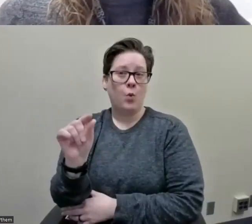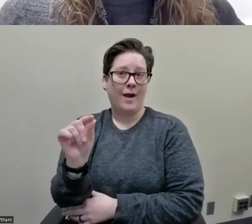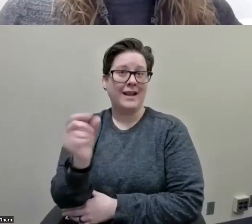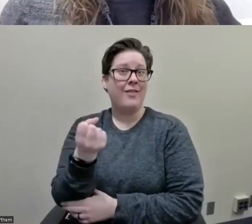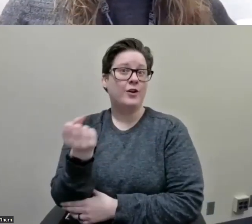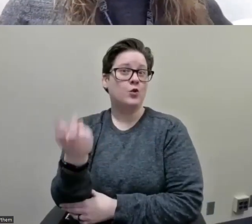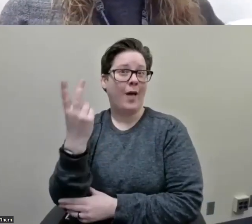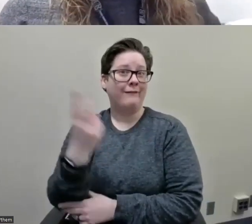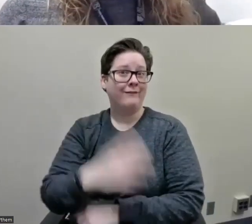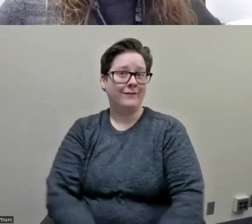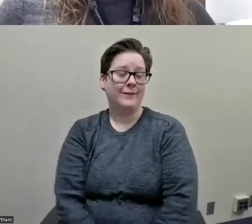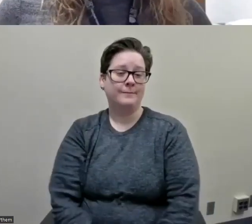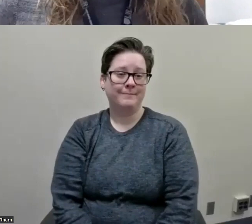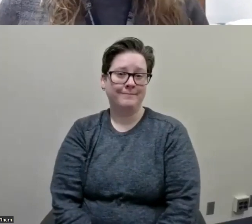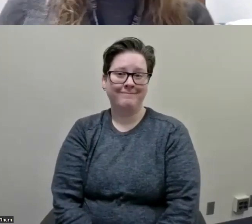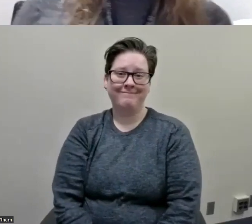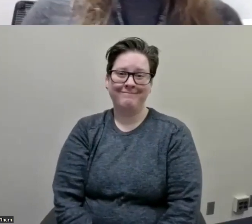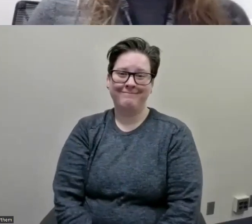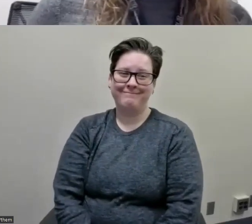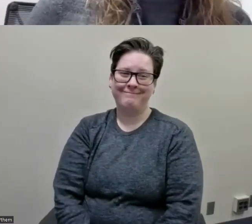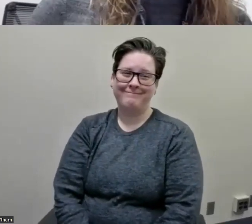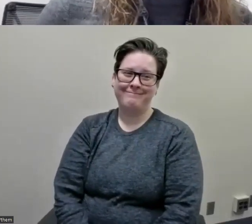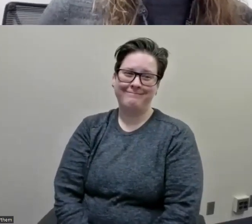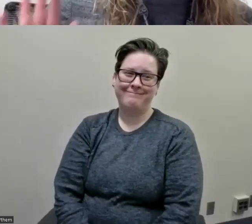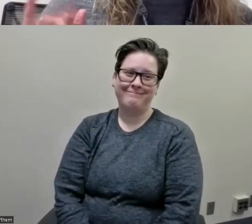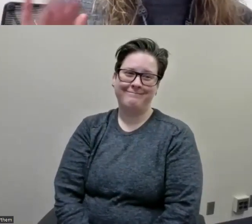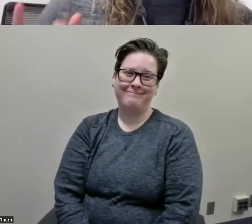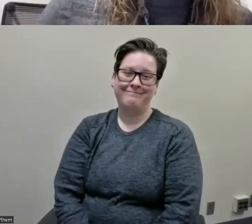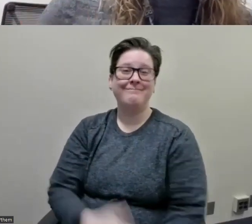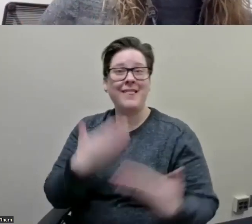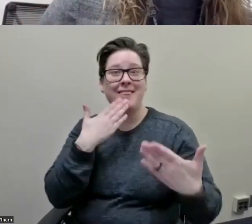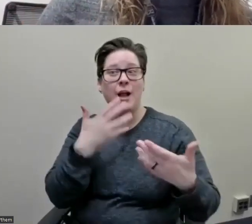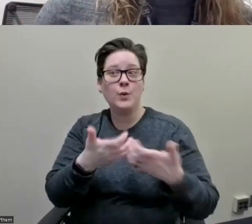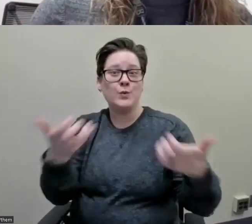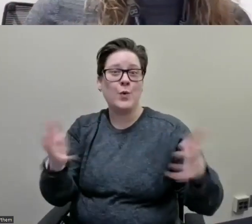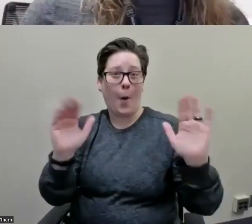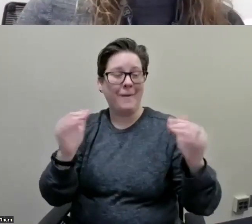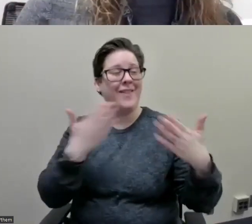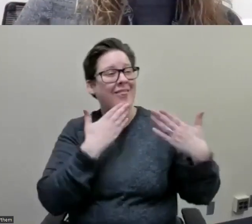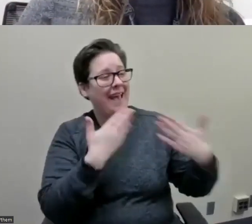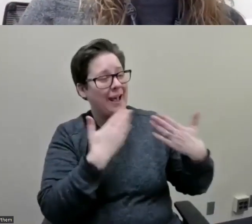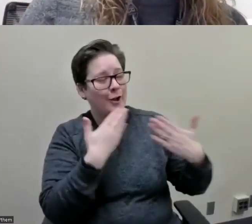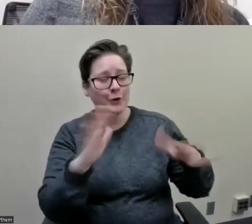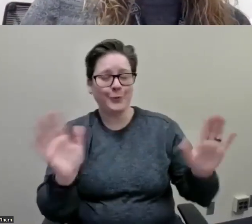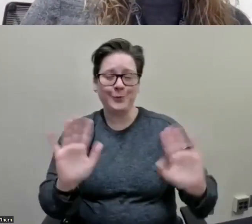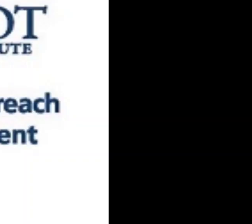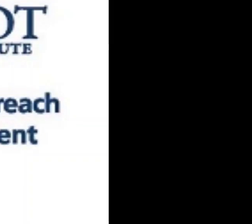12 p.m. Thank you so much. Thank Thanks. you.